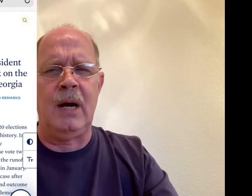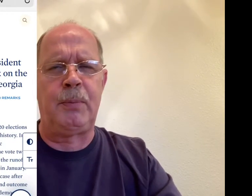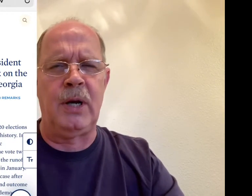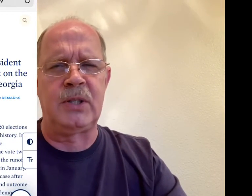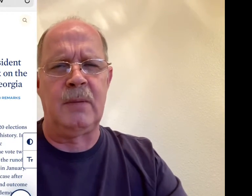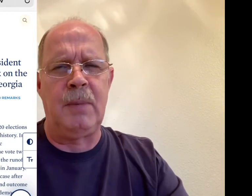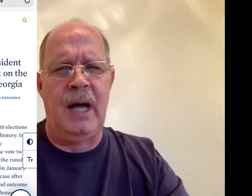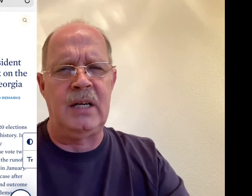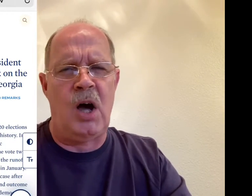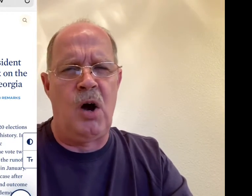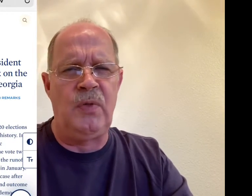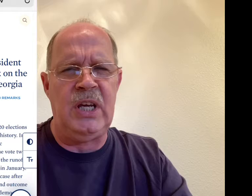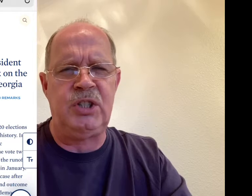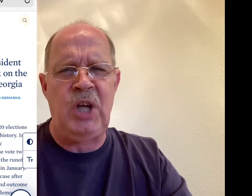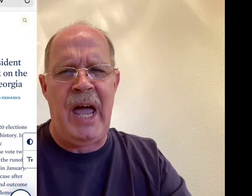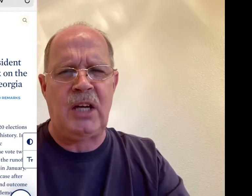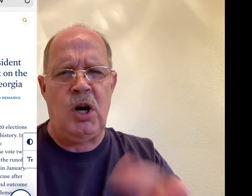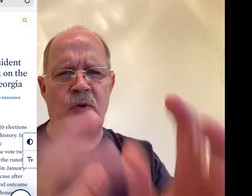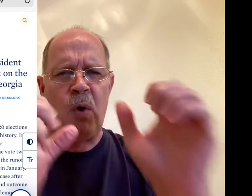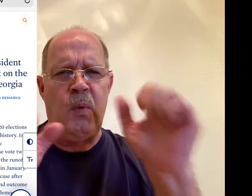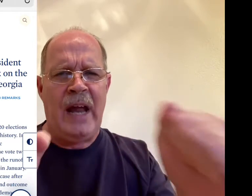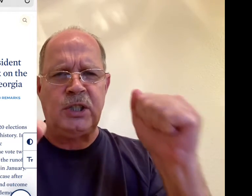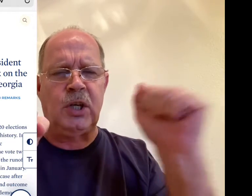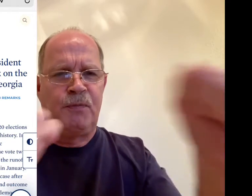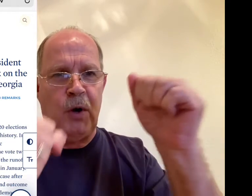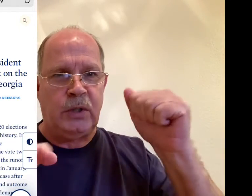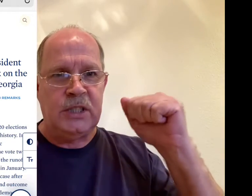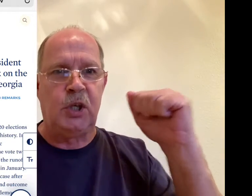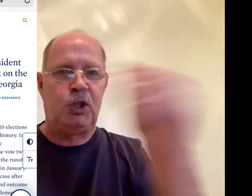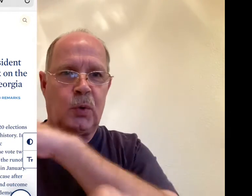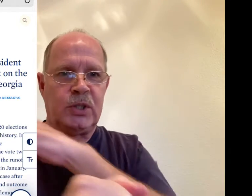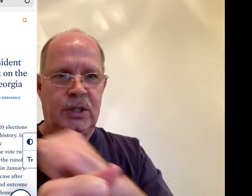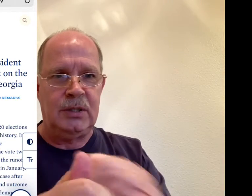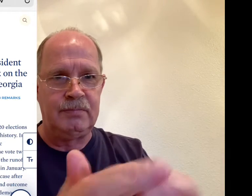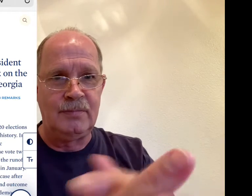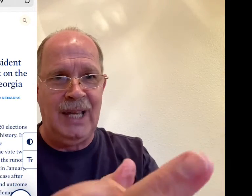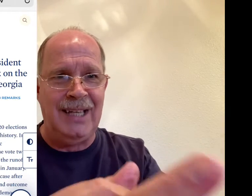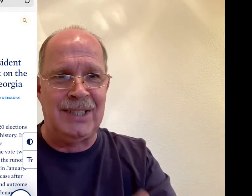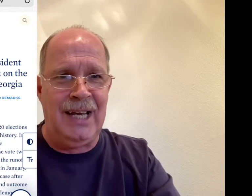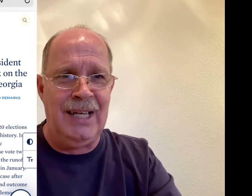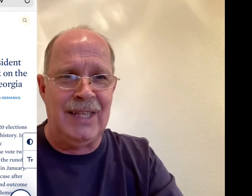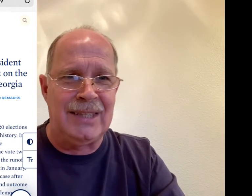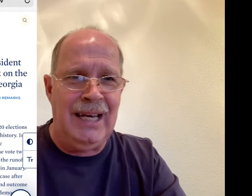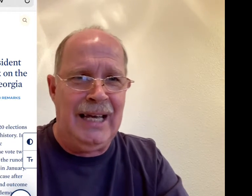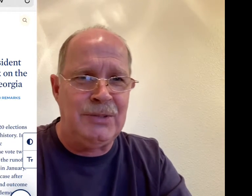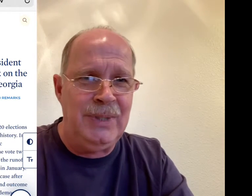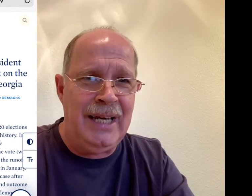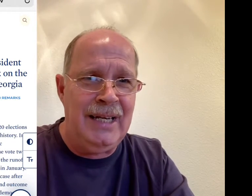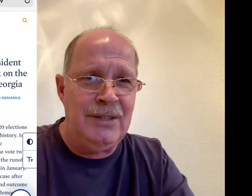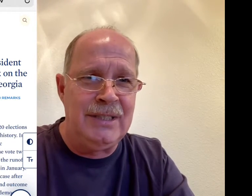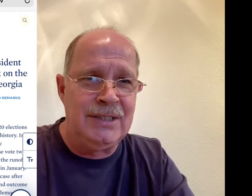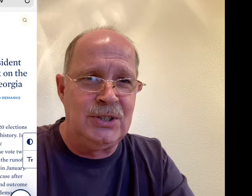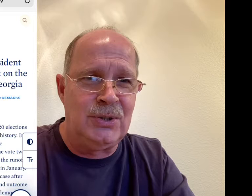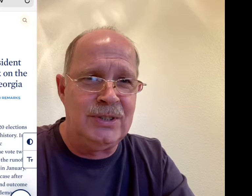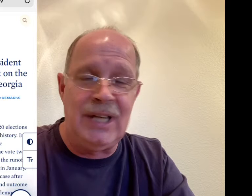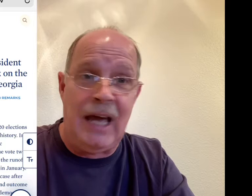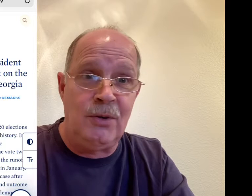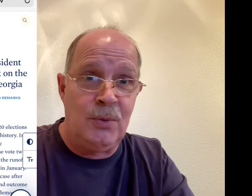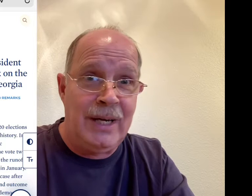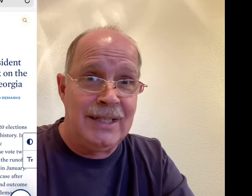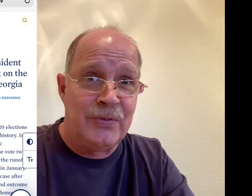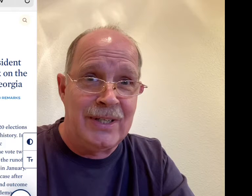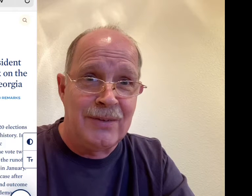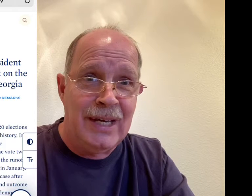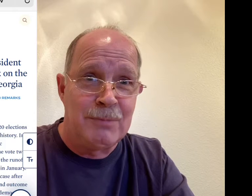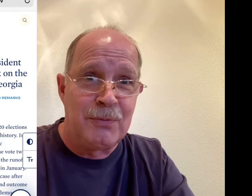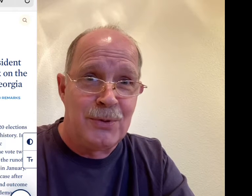Statement by President Biden on the attack on the right to vote in Georgia. That's the night that the lights went out in Georgia. I don't know